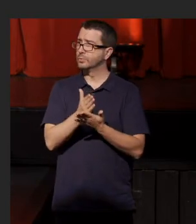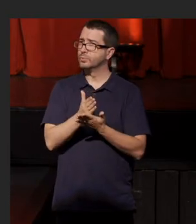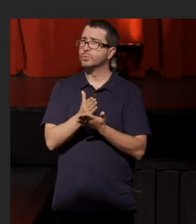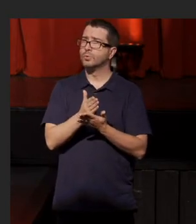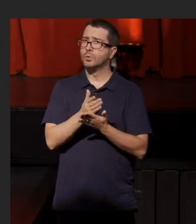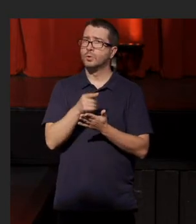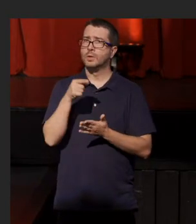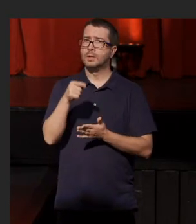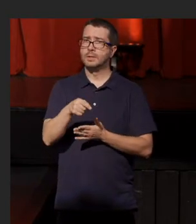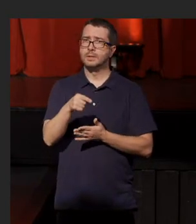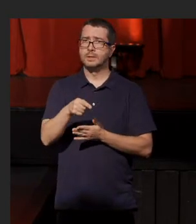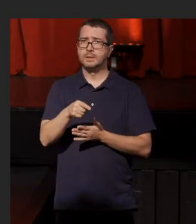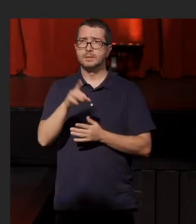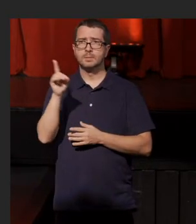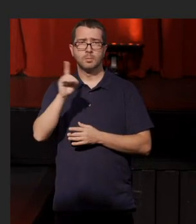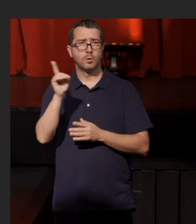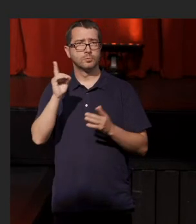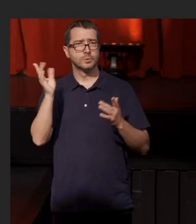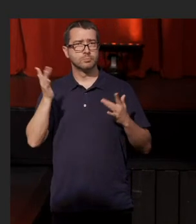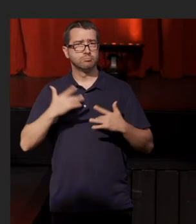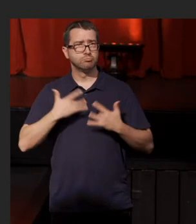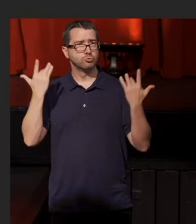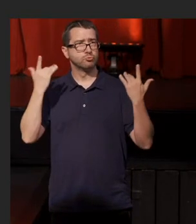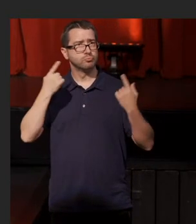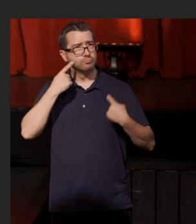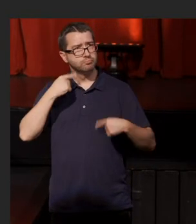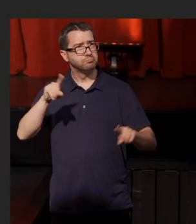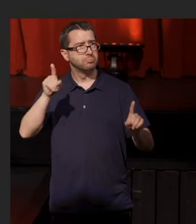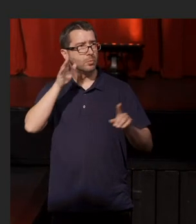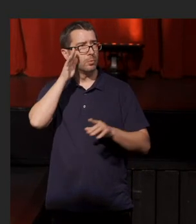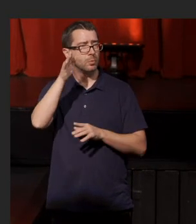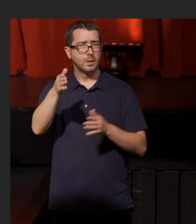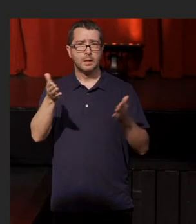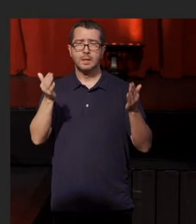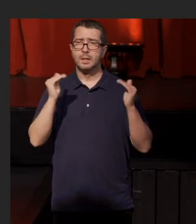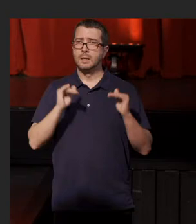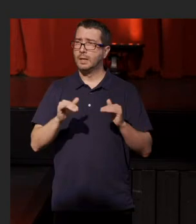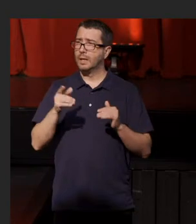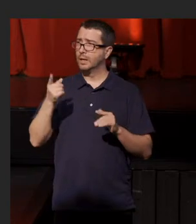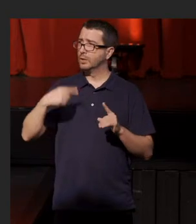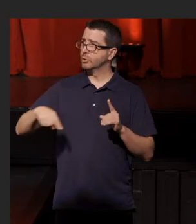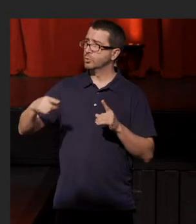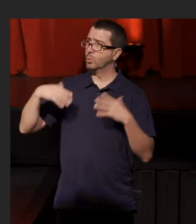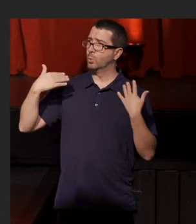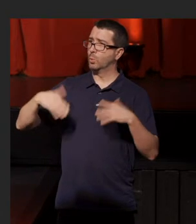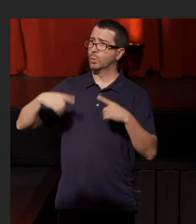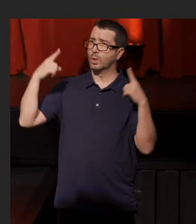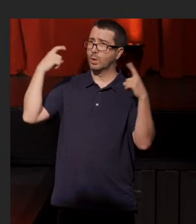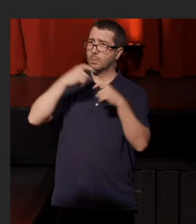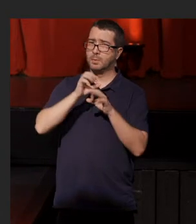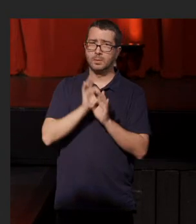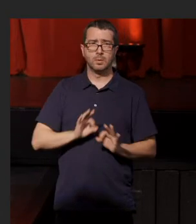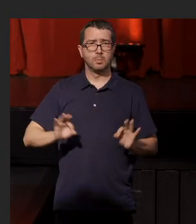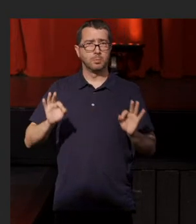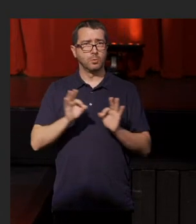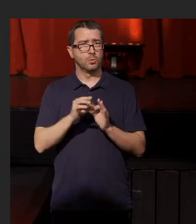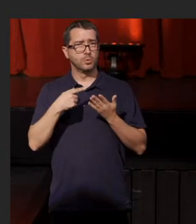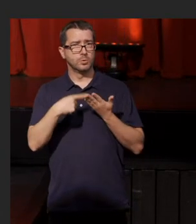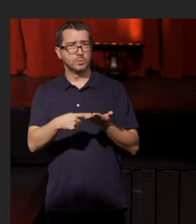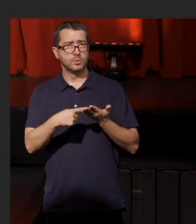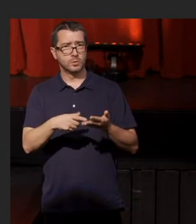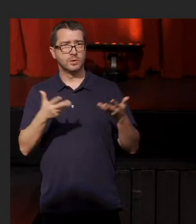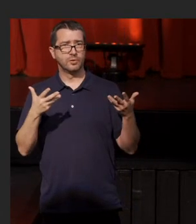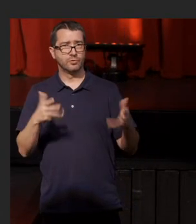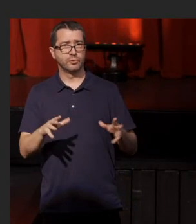and vibrancy of our democracy. And you said so many complex, important things, but I guess in a